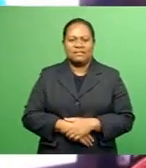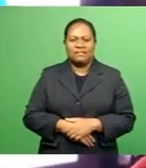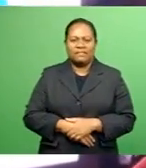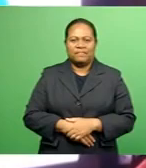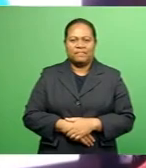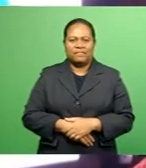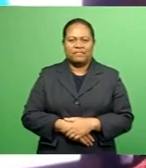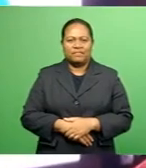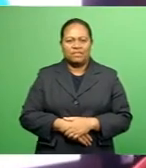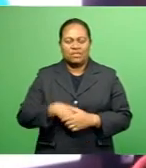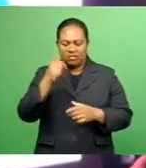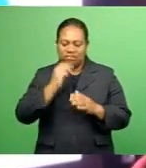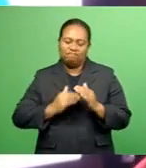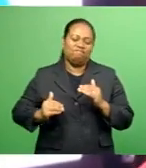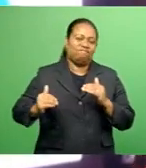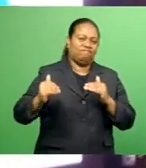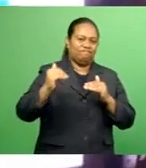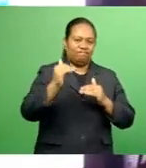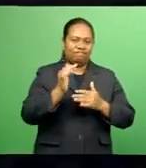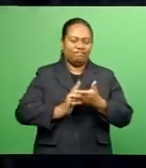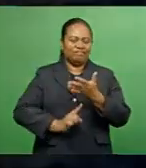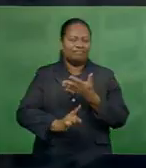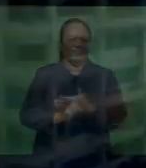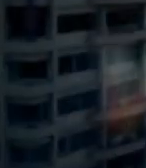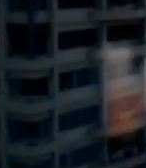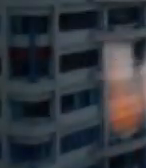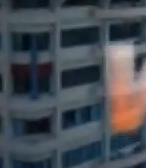so weightlifting held one here recently.